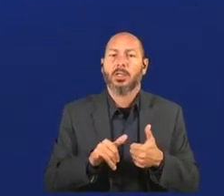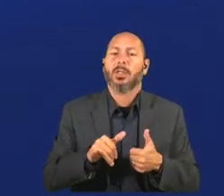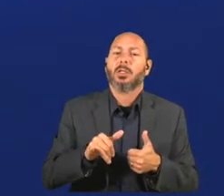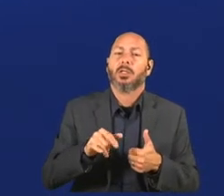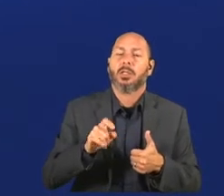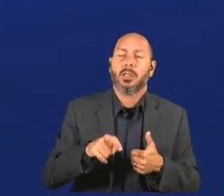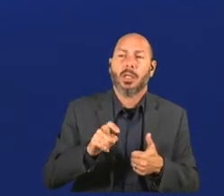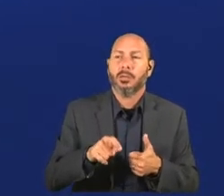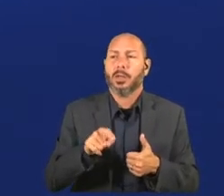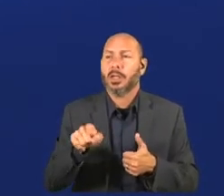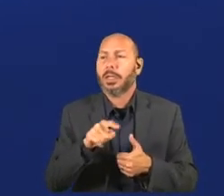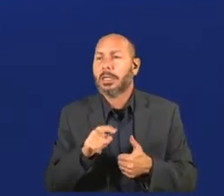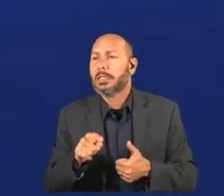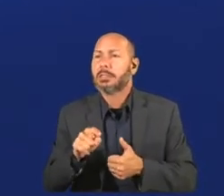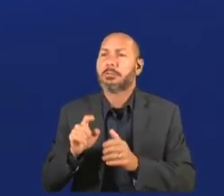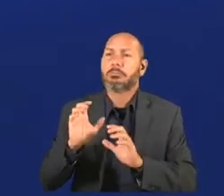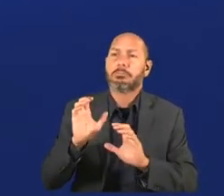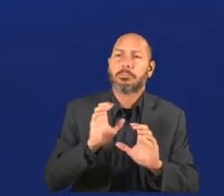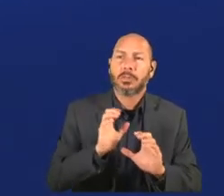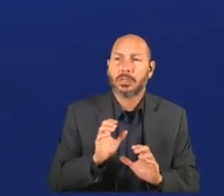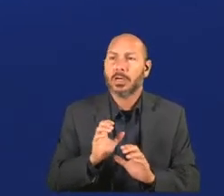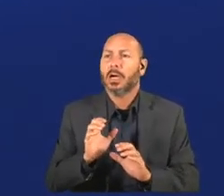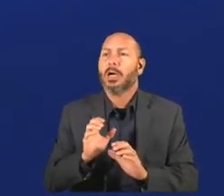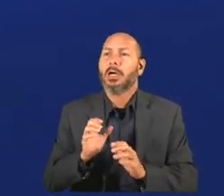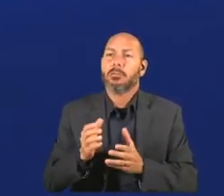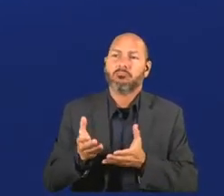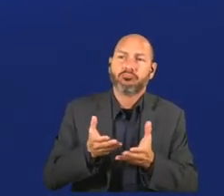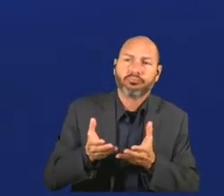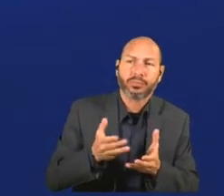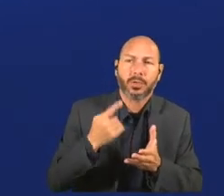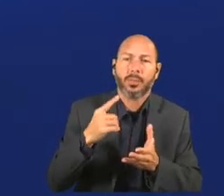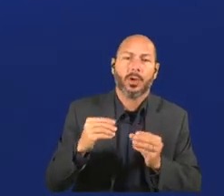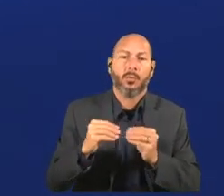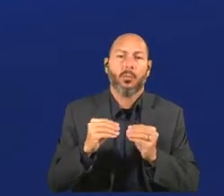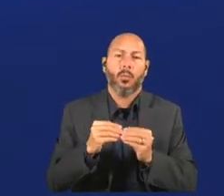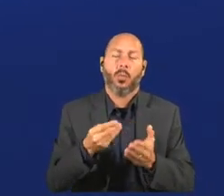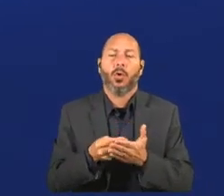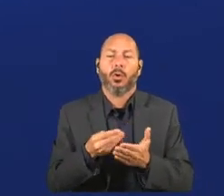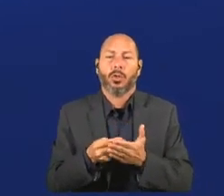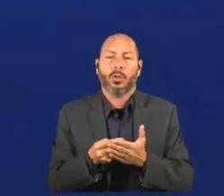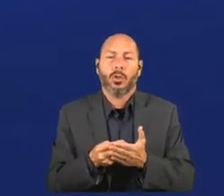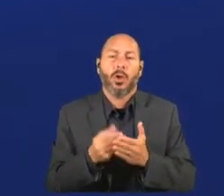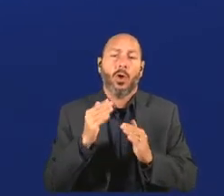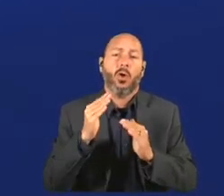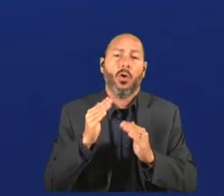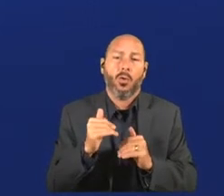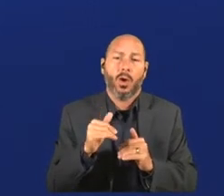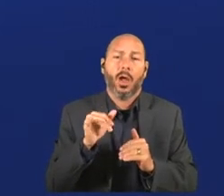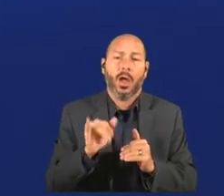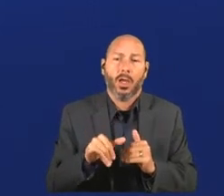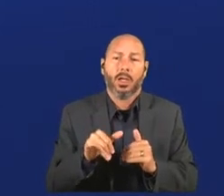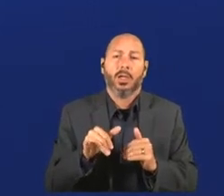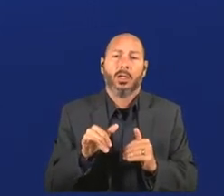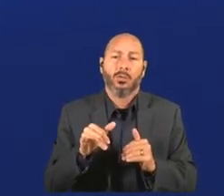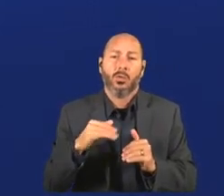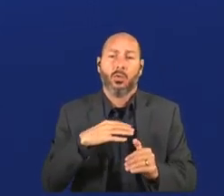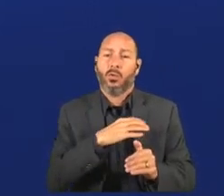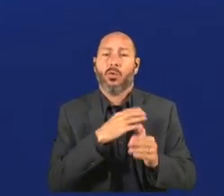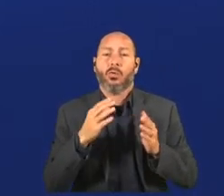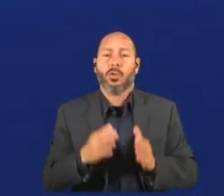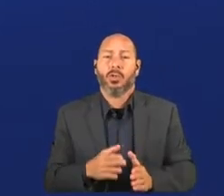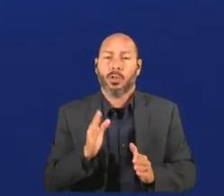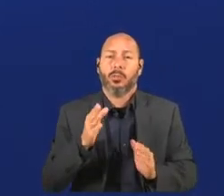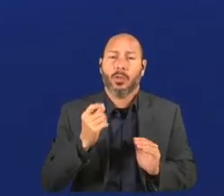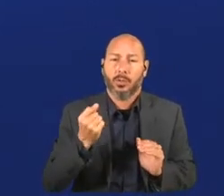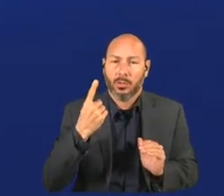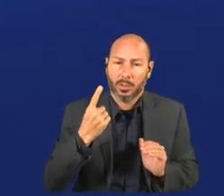An argument that I've made in conversations with my colleagues here is, and hopefully this is something that a congressperson will understand, if somebody lives